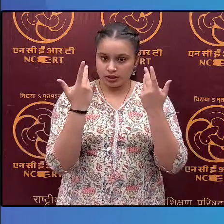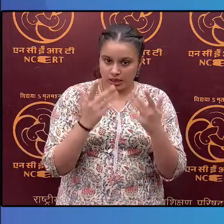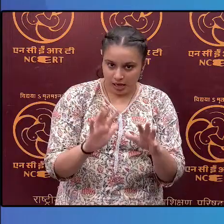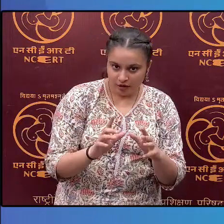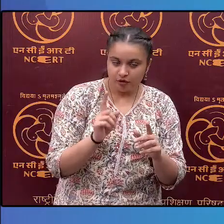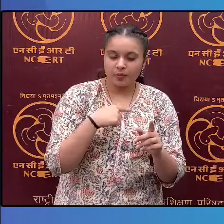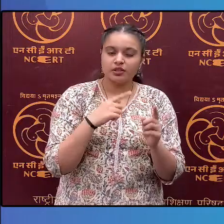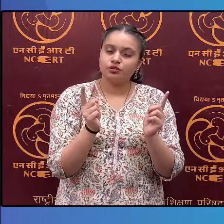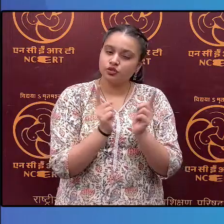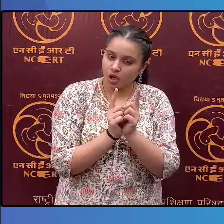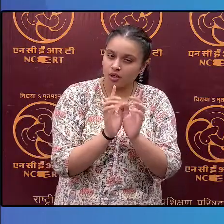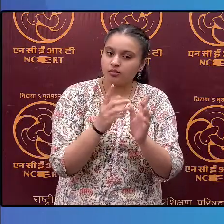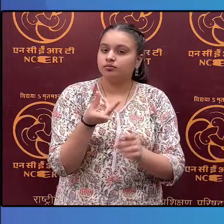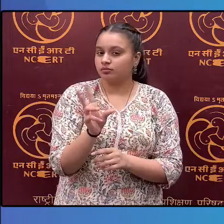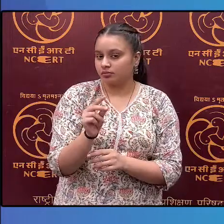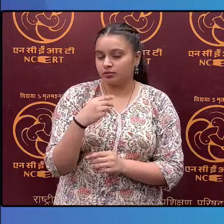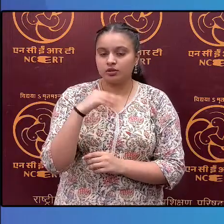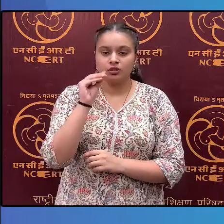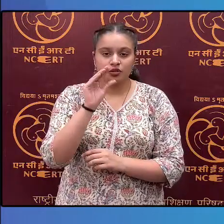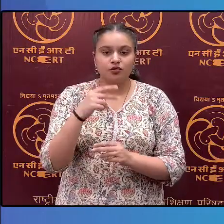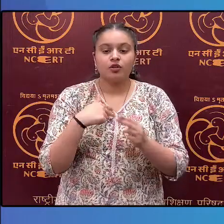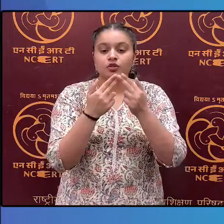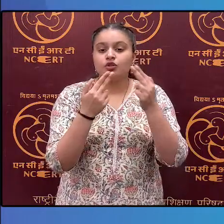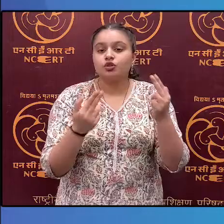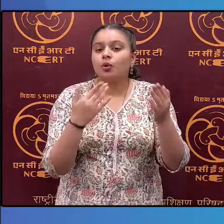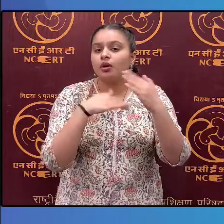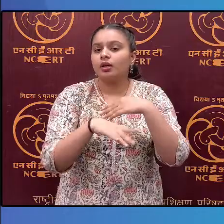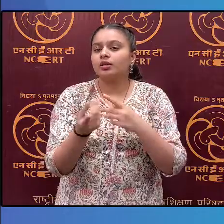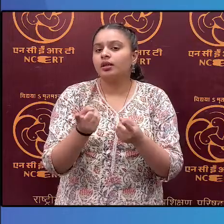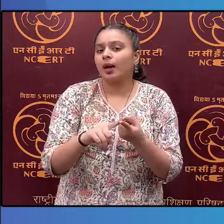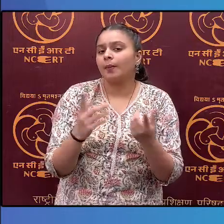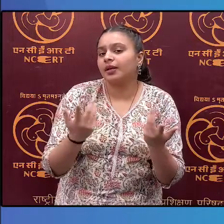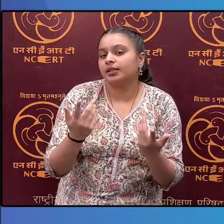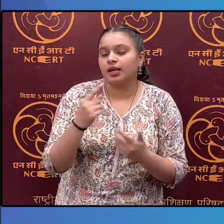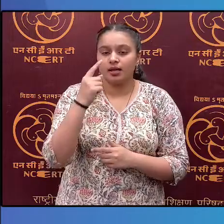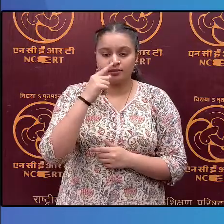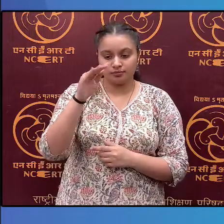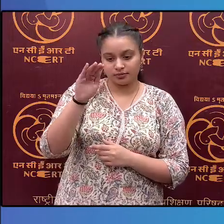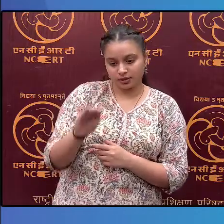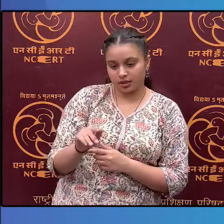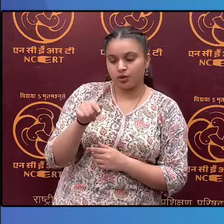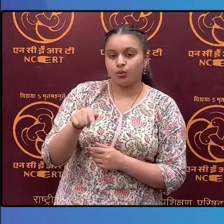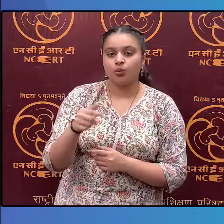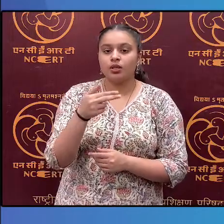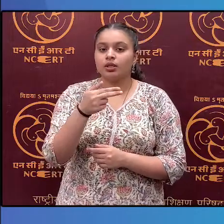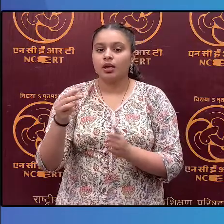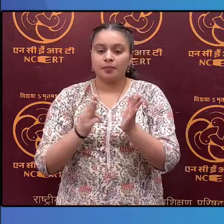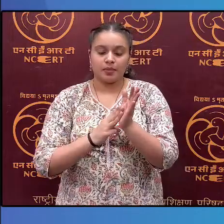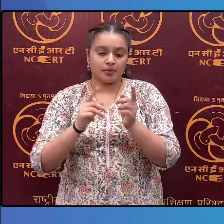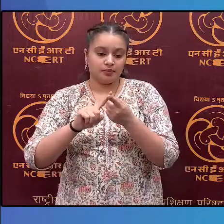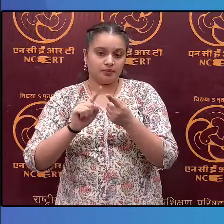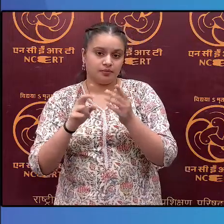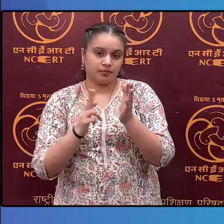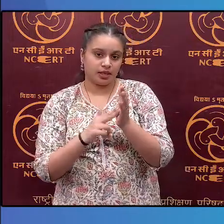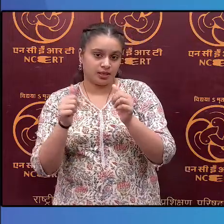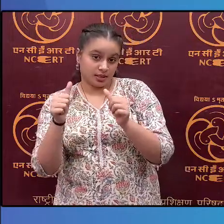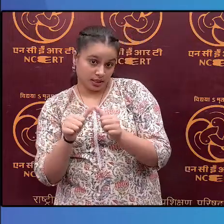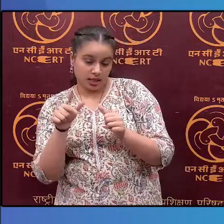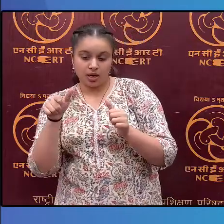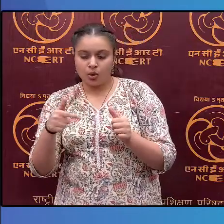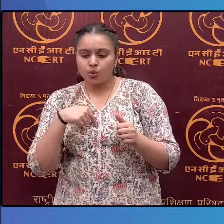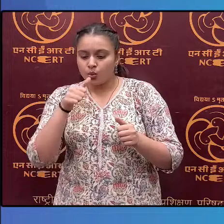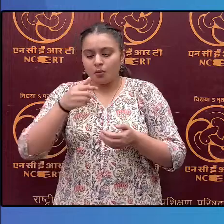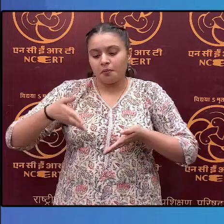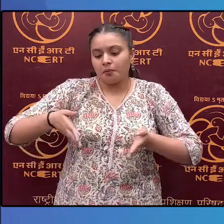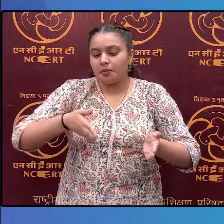you a brief. In this story, what happens is, there's a girl called Meena. Meena comes near a stream and she is